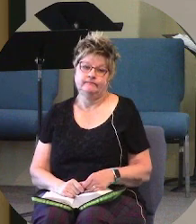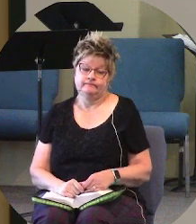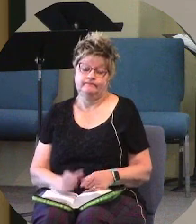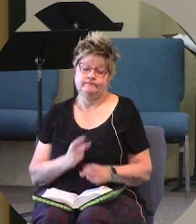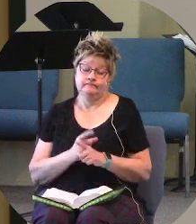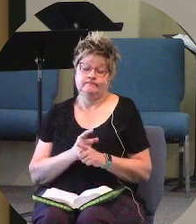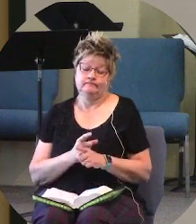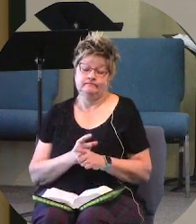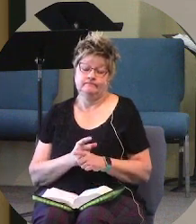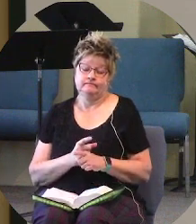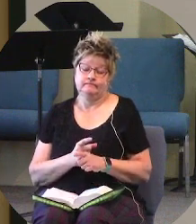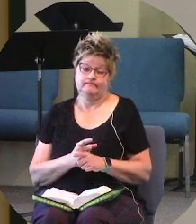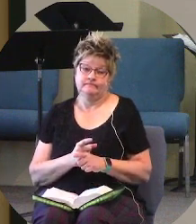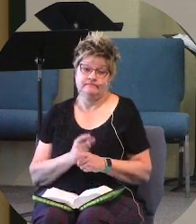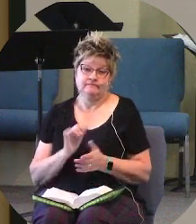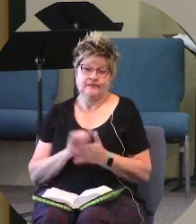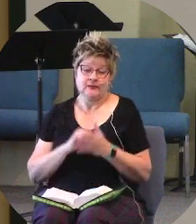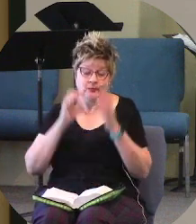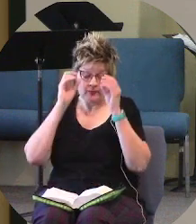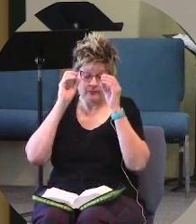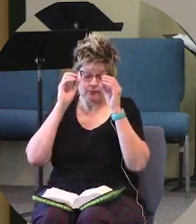Right? But isn't that what we're taught?